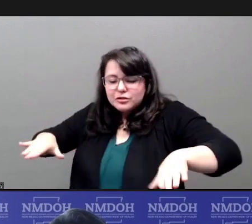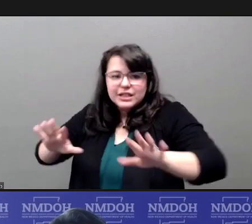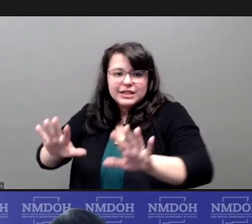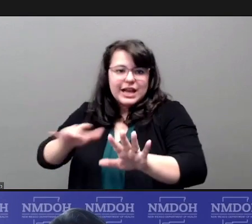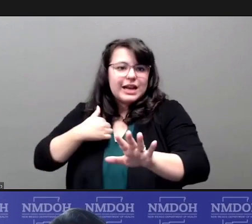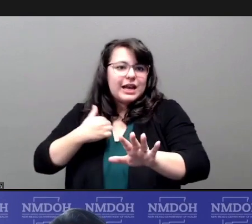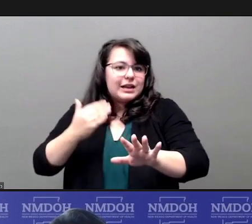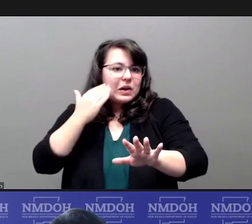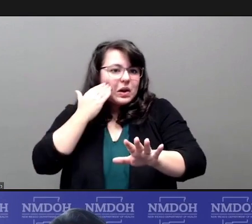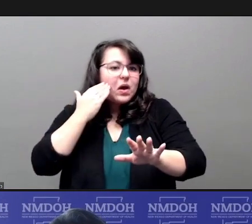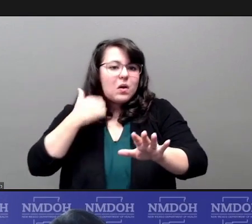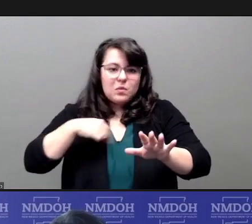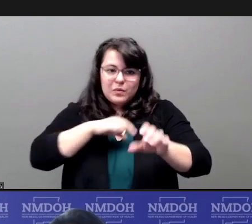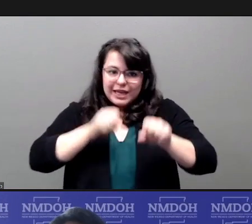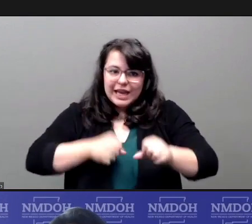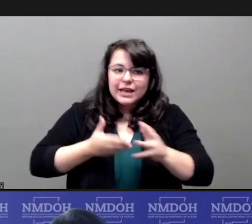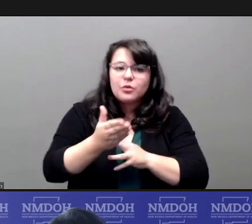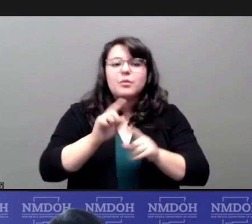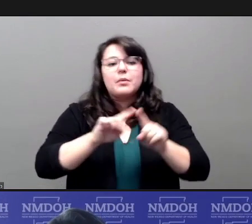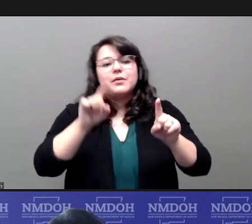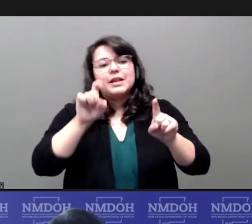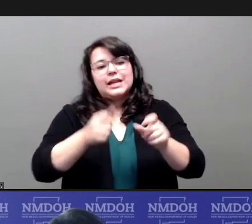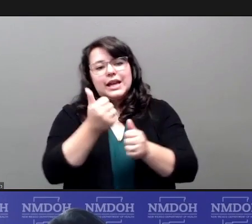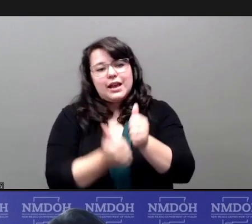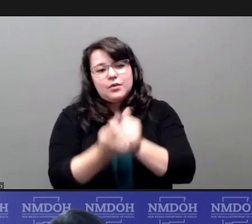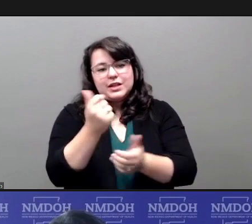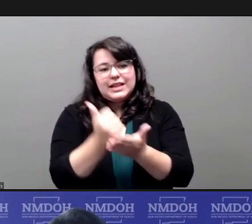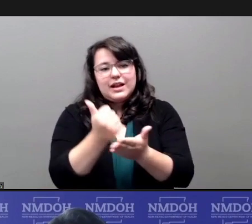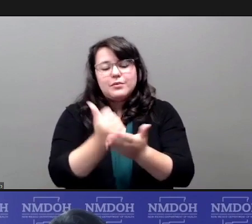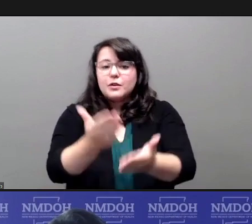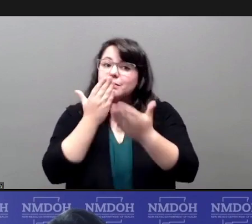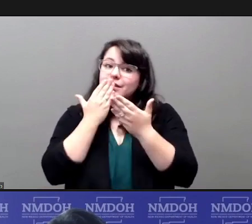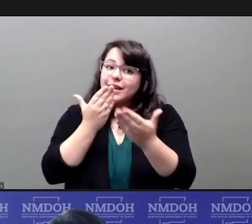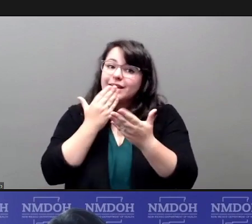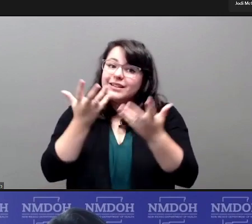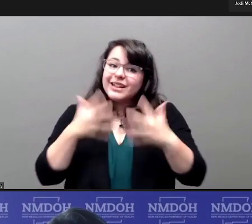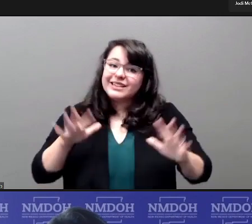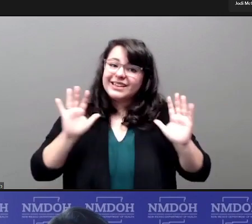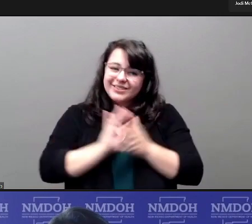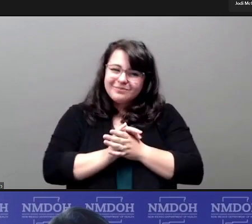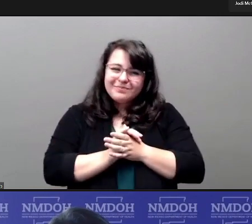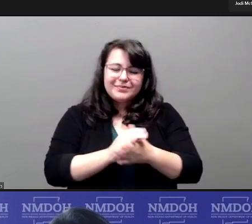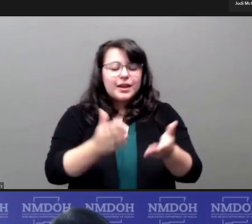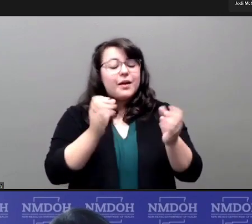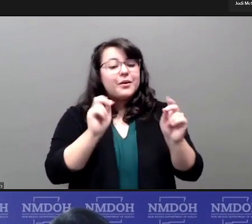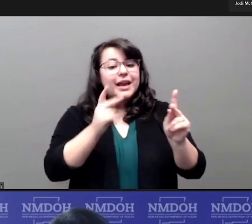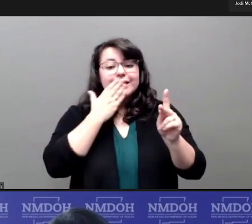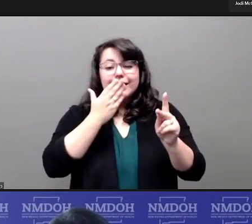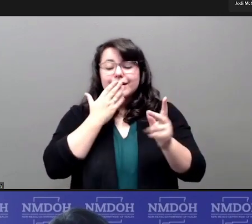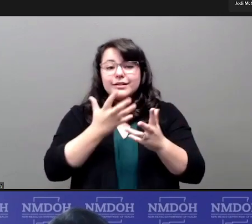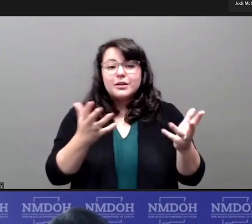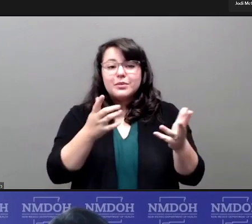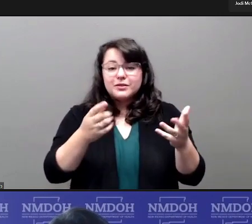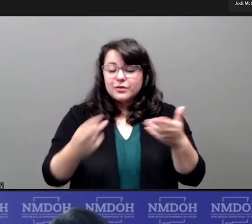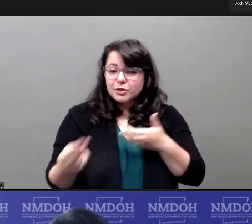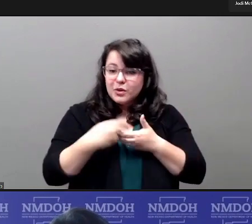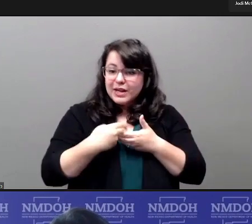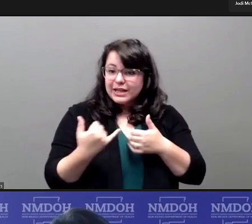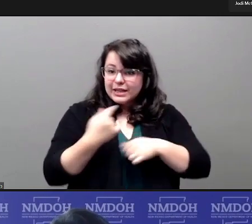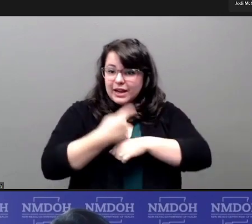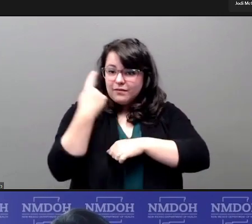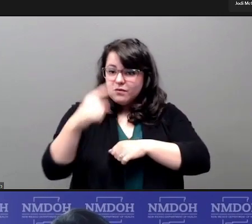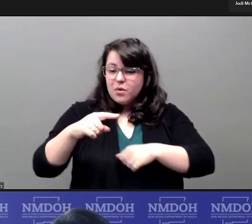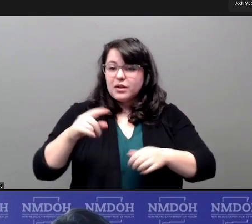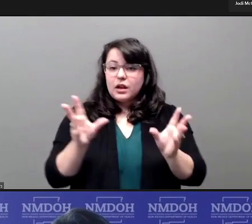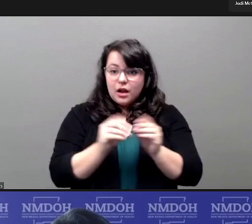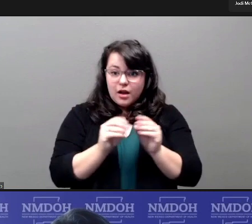do need everybody's help. So that's it, Jody, thank you. All right, thank you so much for joining us for today's press